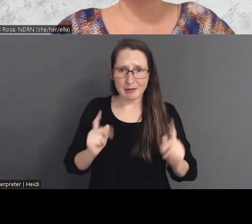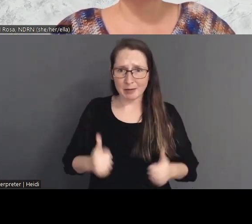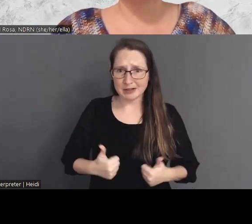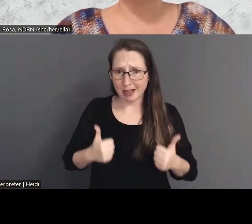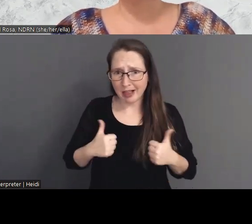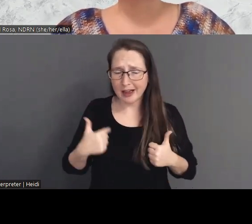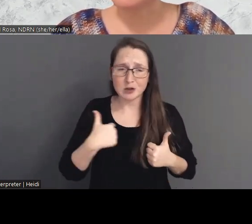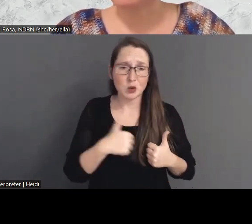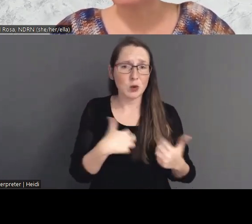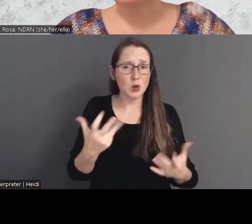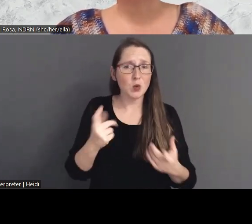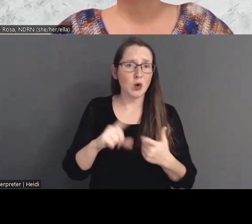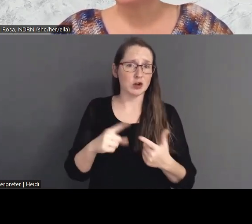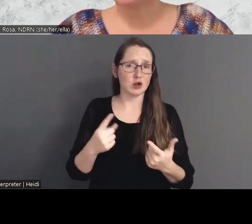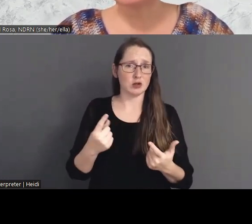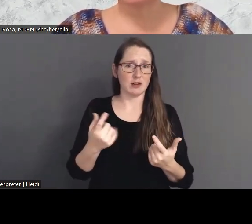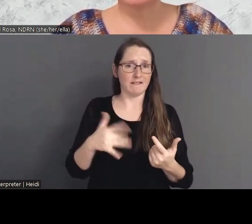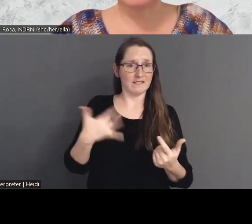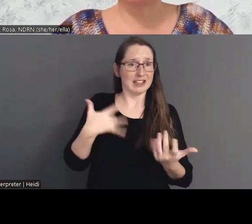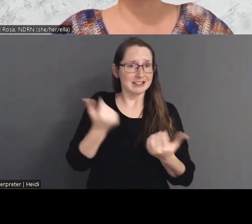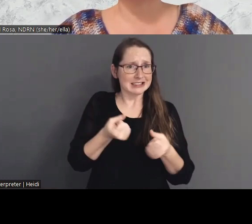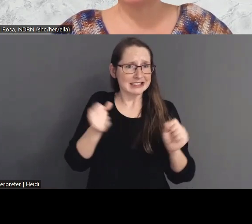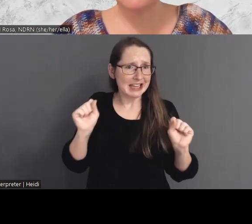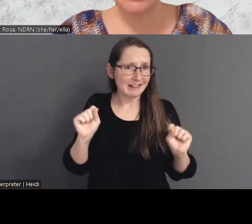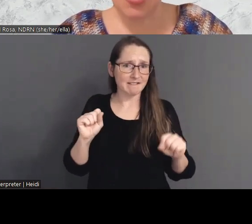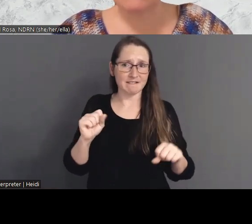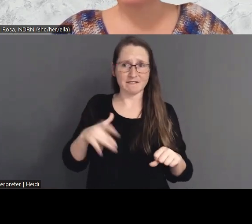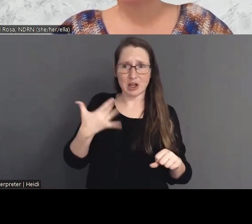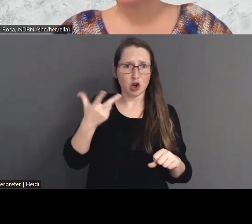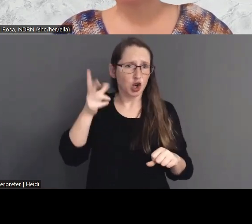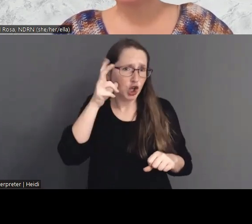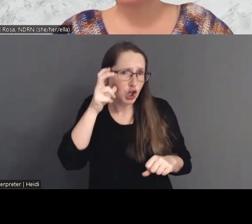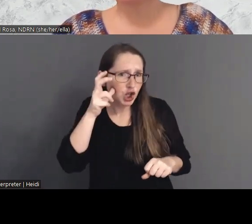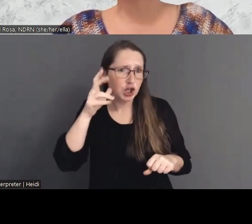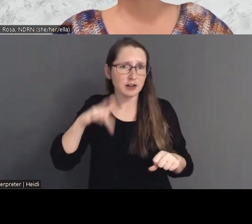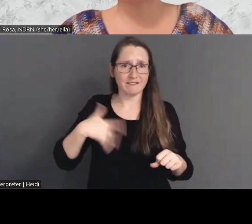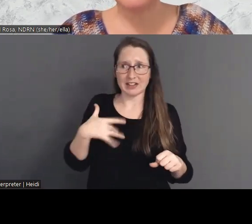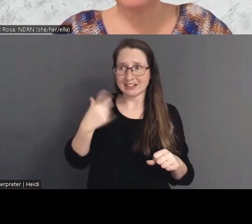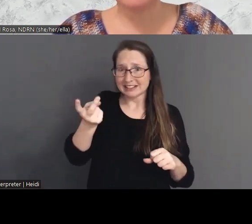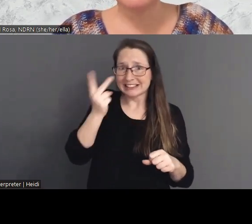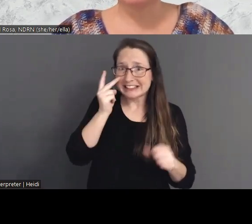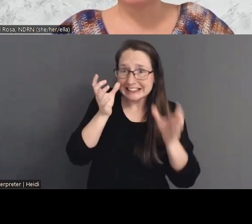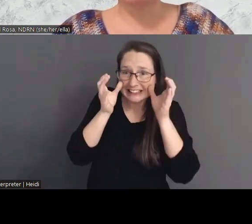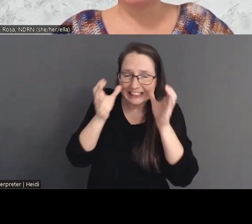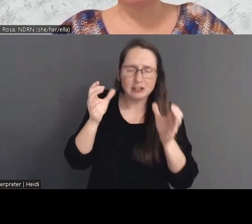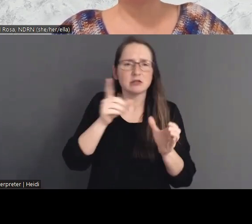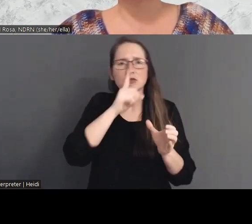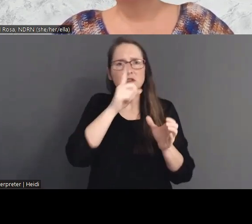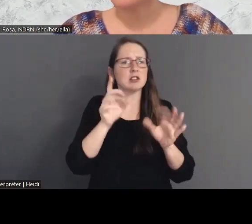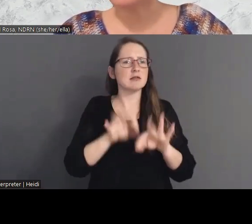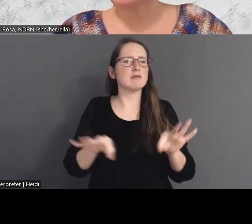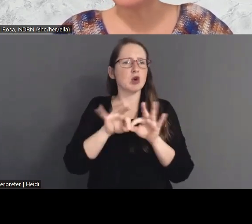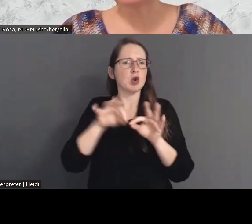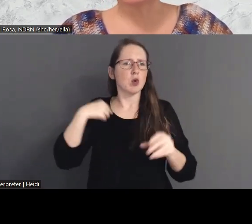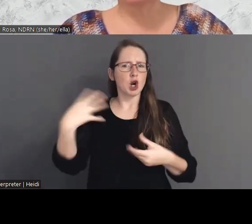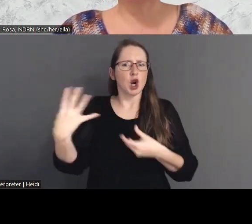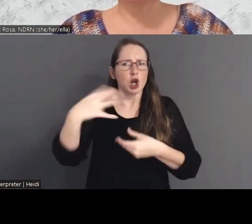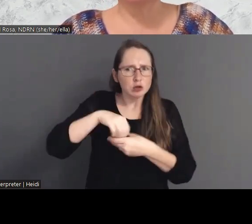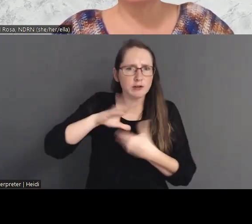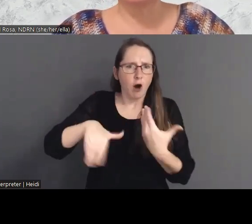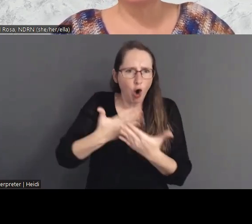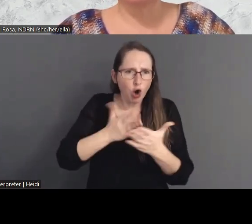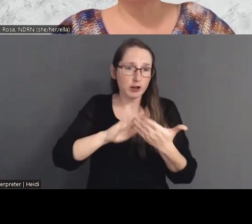to feel safe and heard and seen, it is so important that we are inclusive of people of all